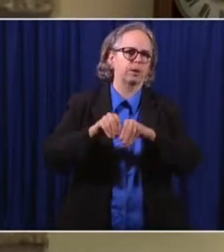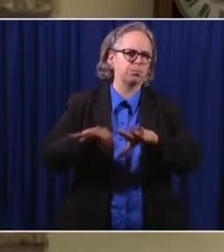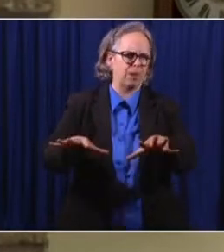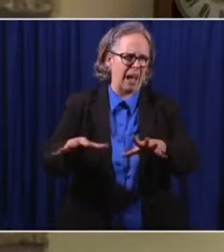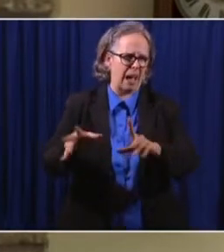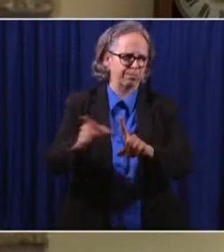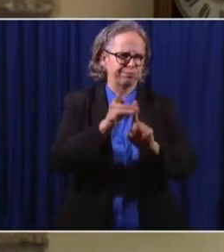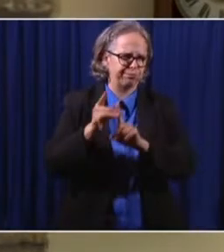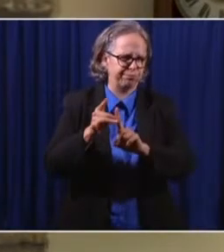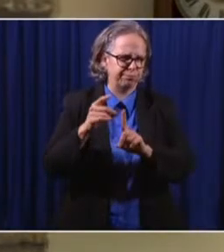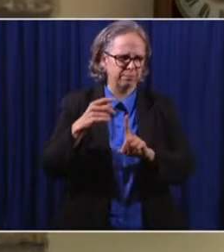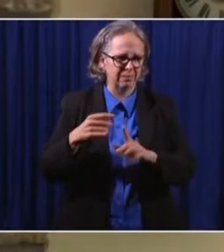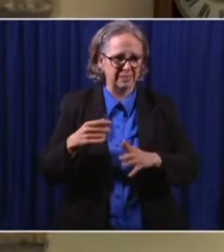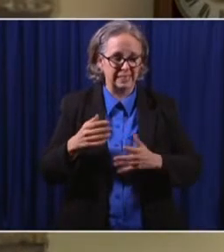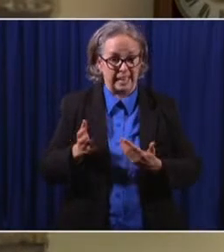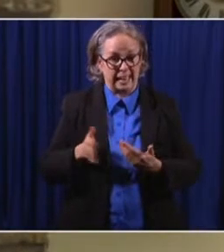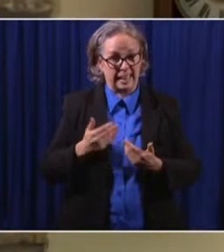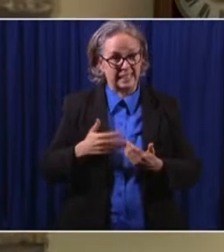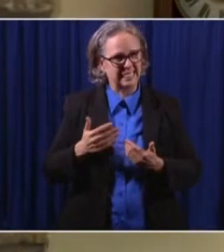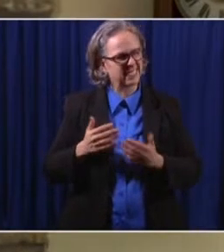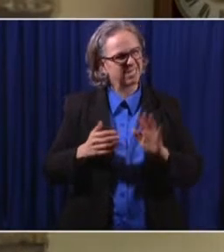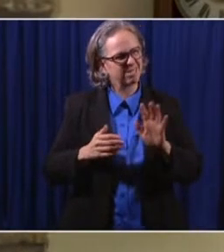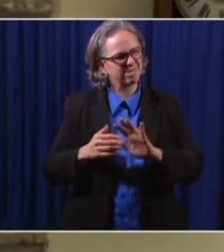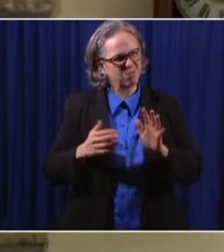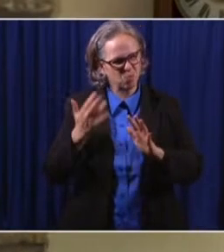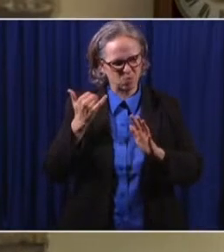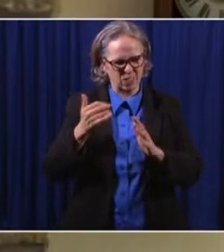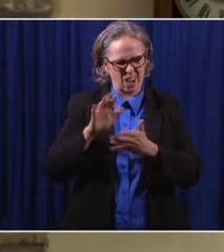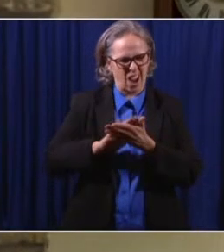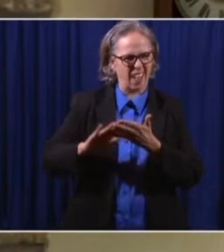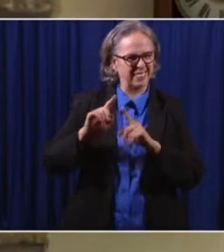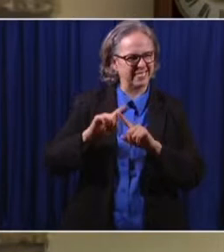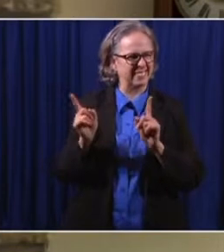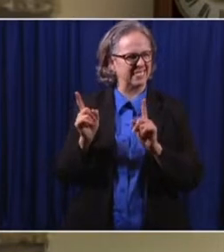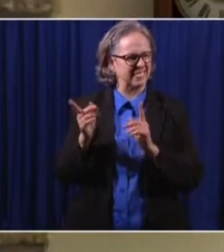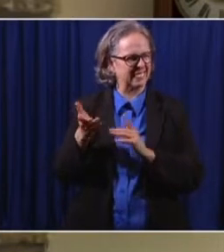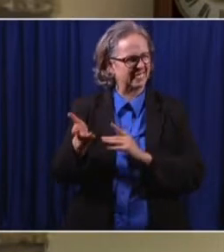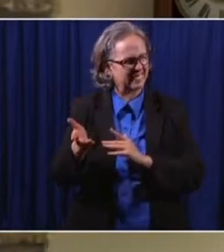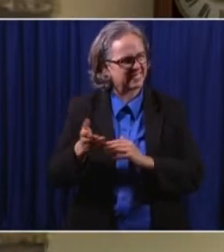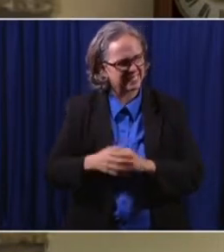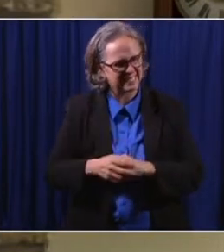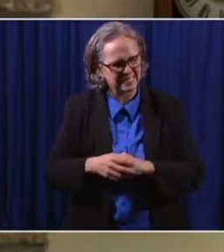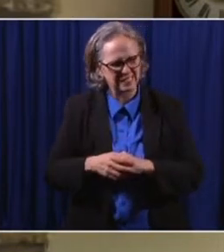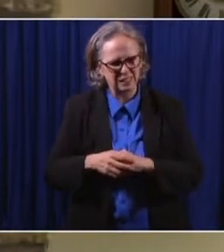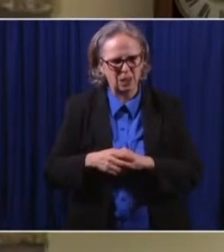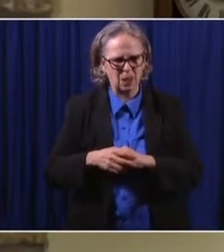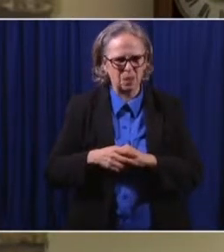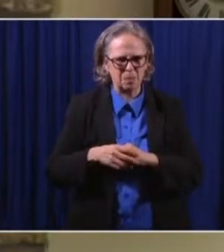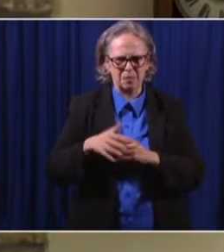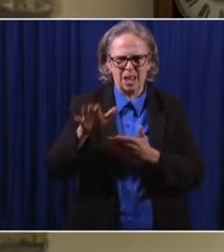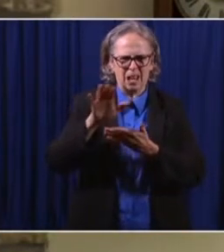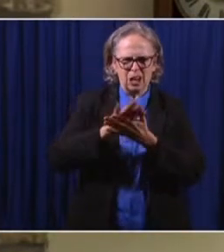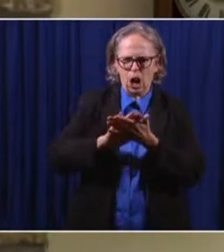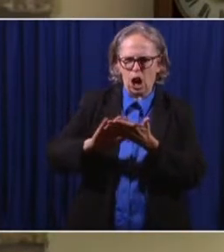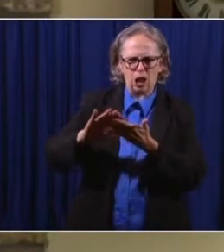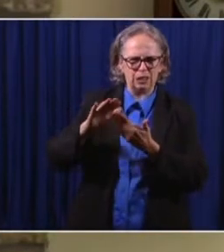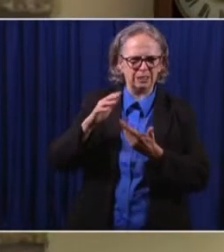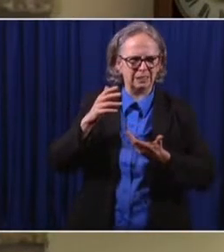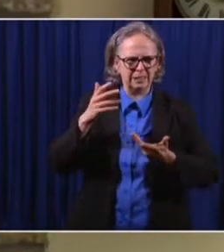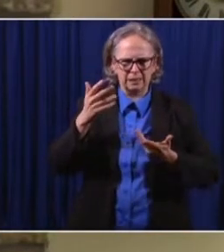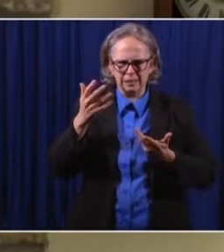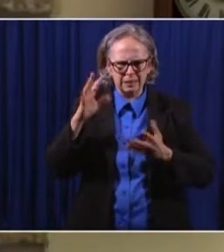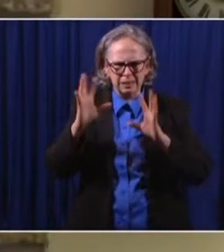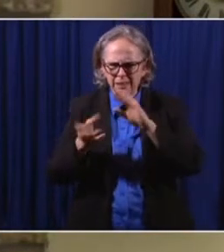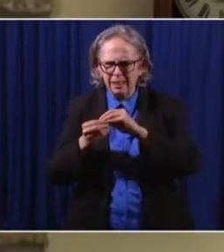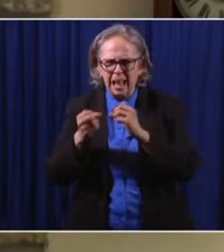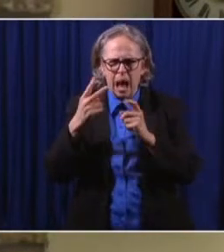particularly easy. You basically could take the number put out by the school, and then you could, see